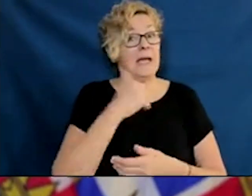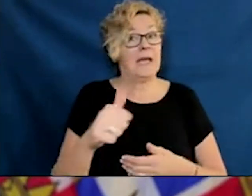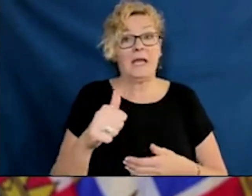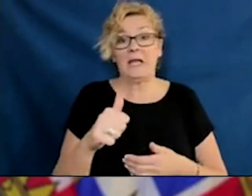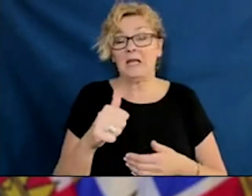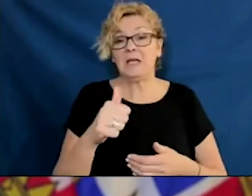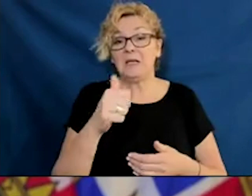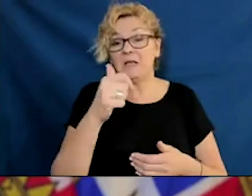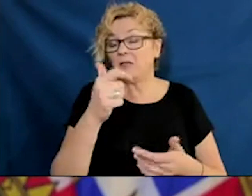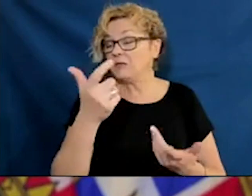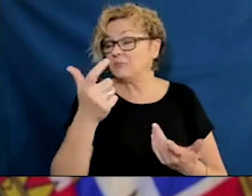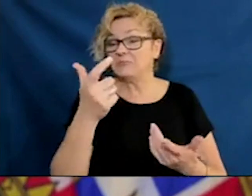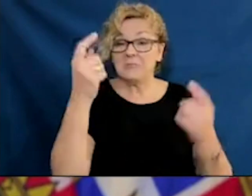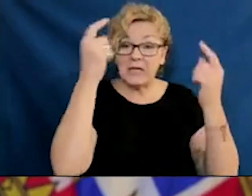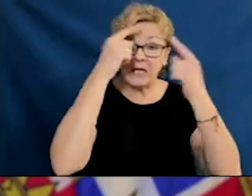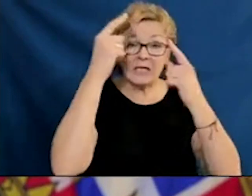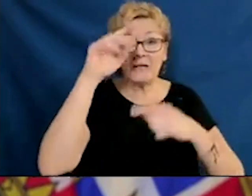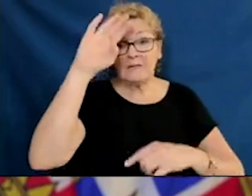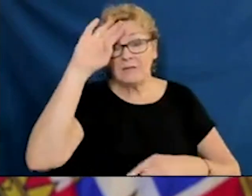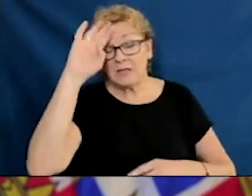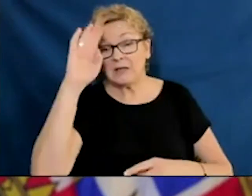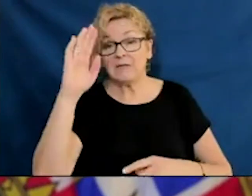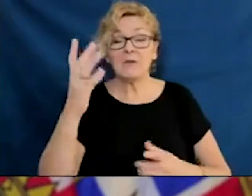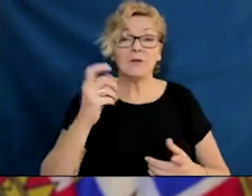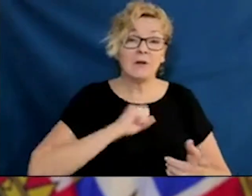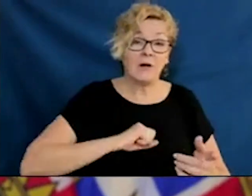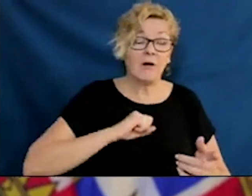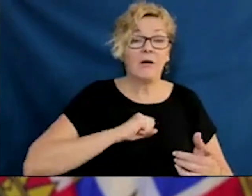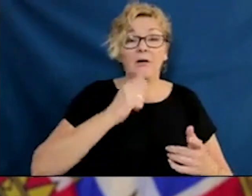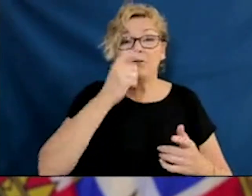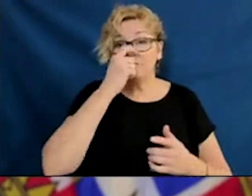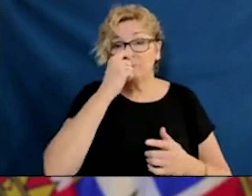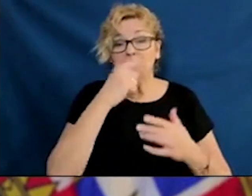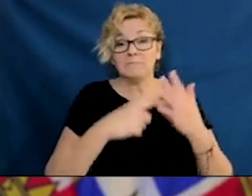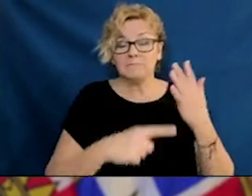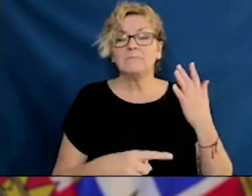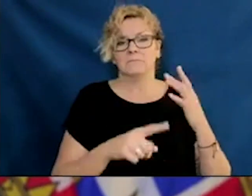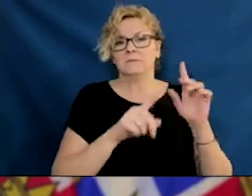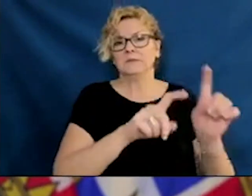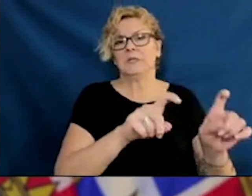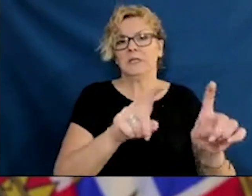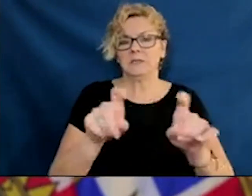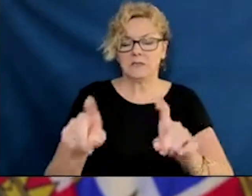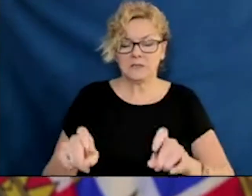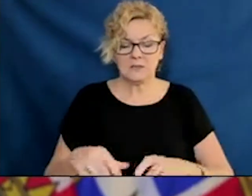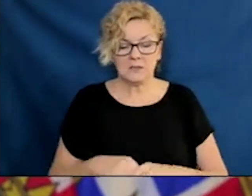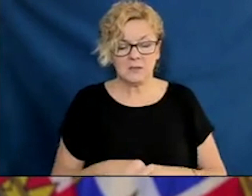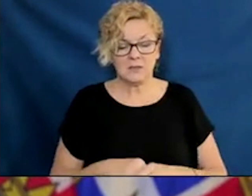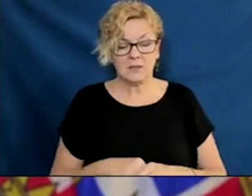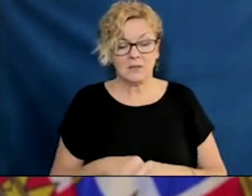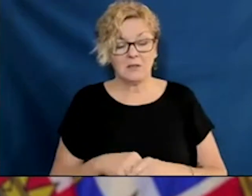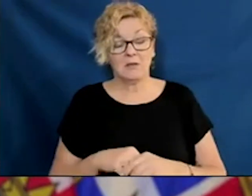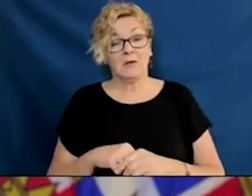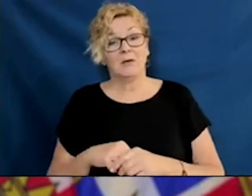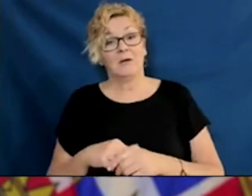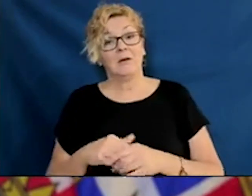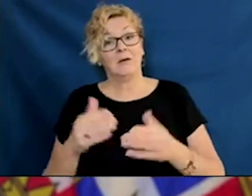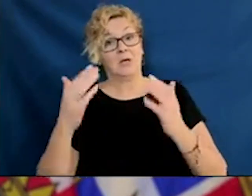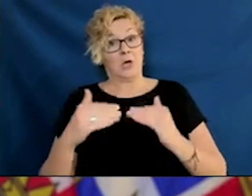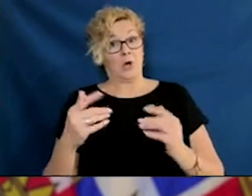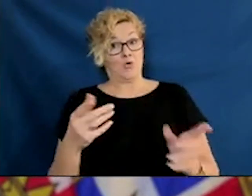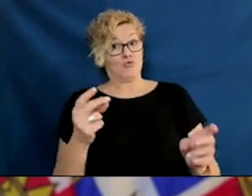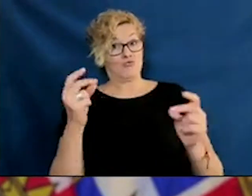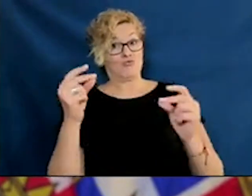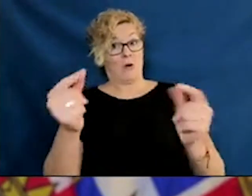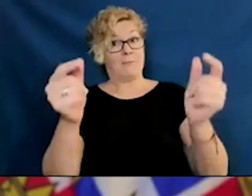testing in schools is of value is something that people have been looking at across the country. It